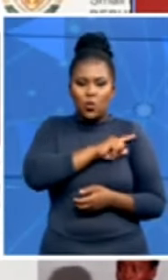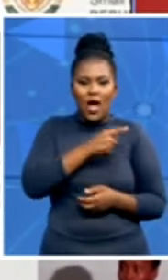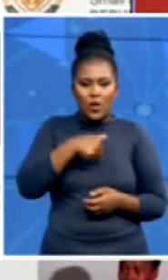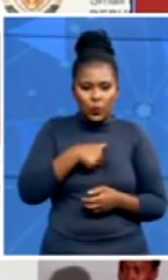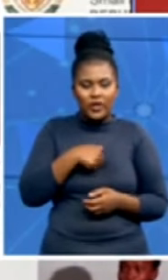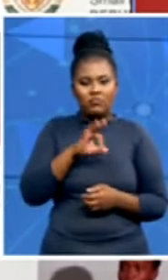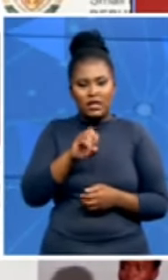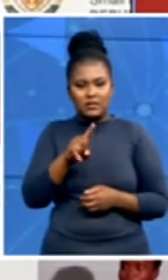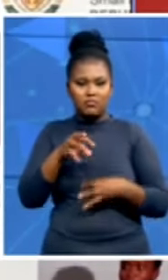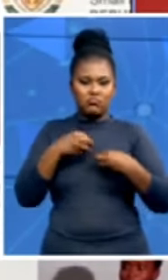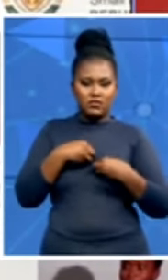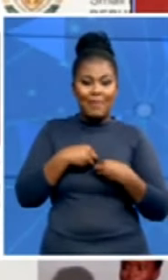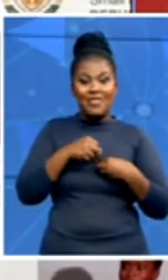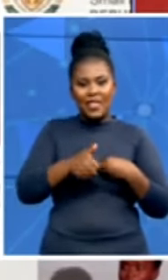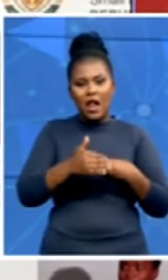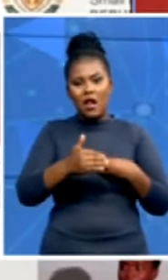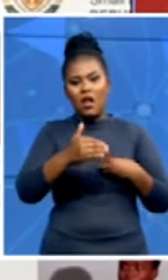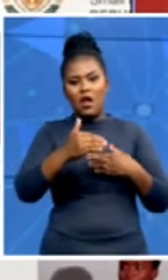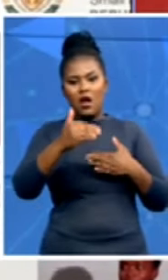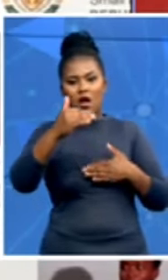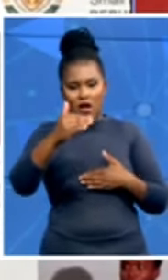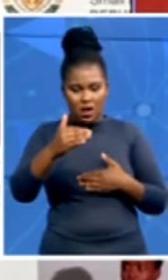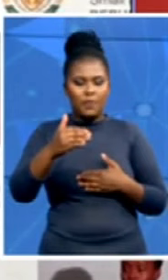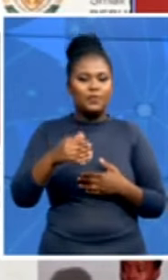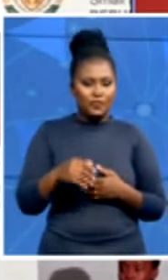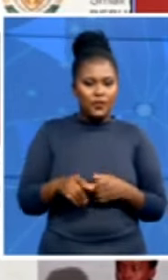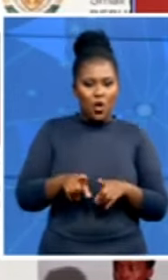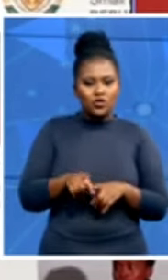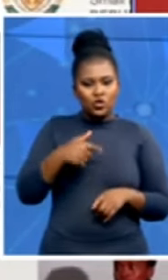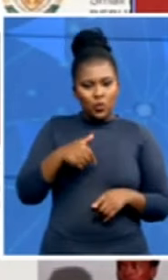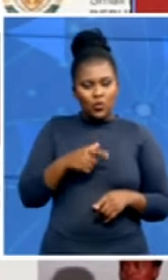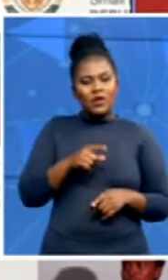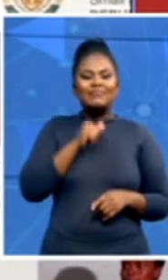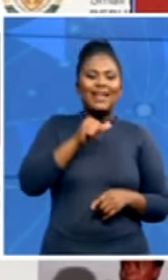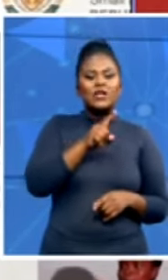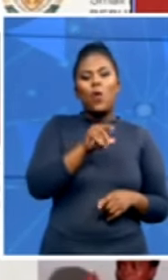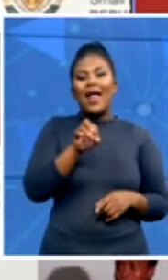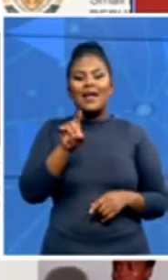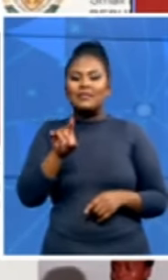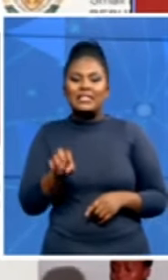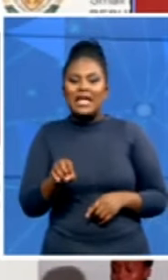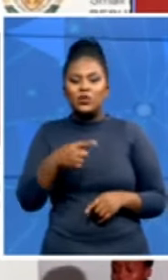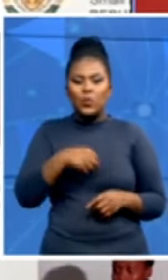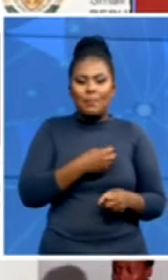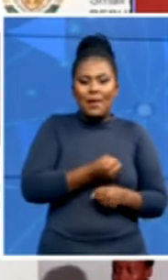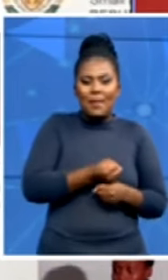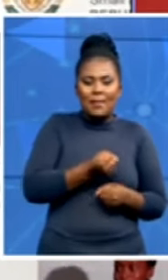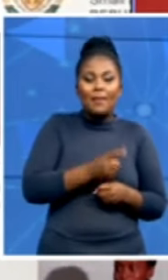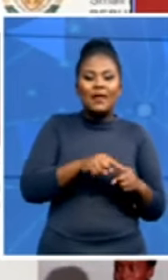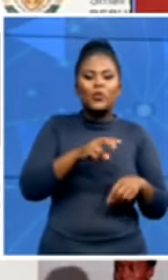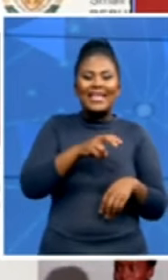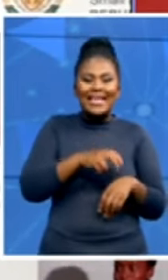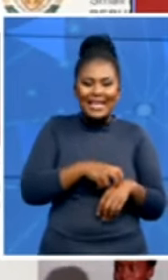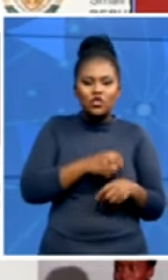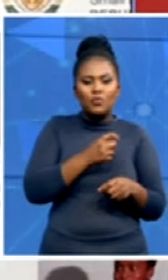services, that it doesn't matter if it would be 100% of those that will be procured, but as long as they are procured from SMMEs. It